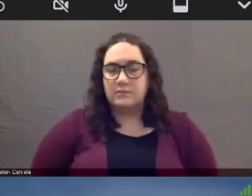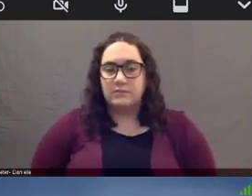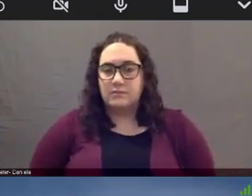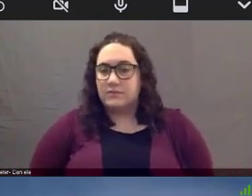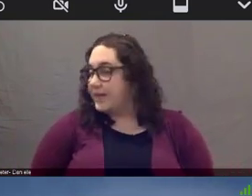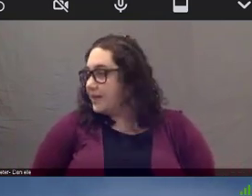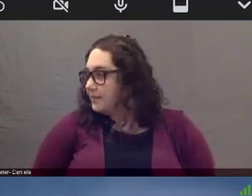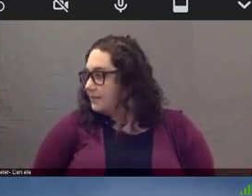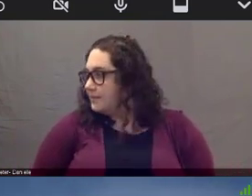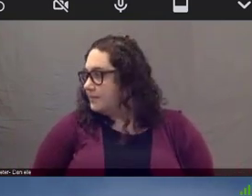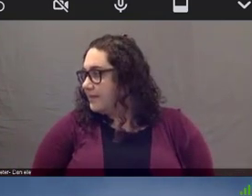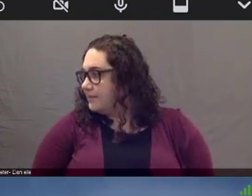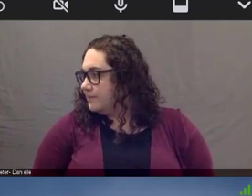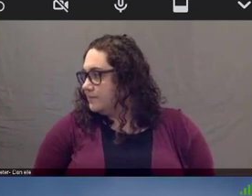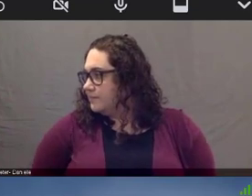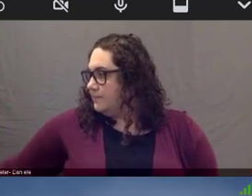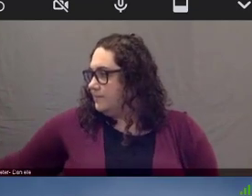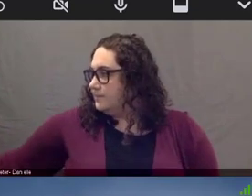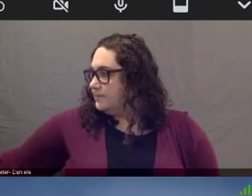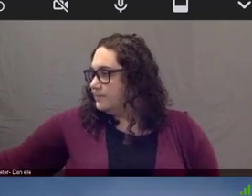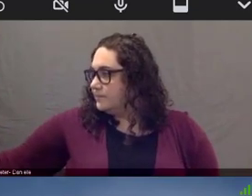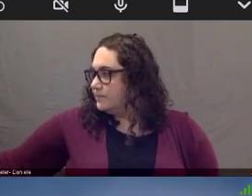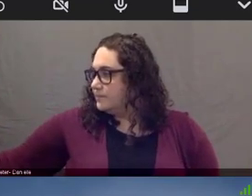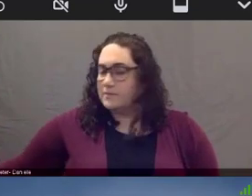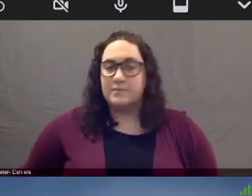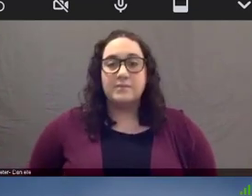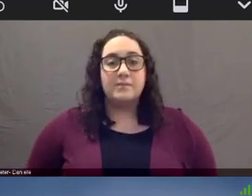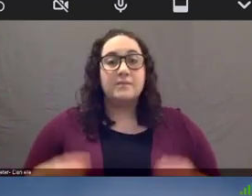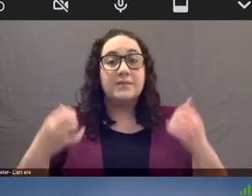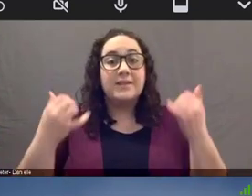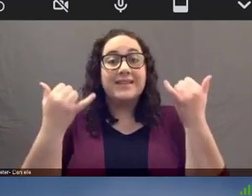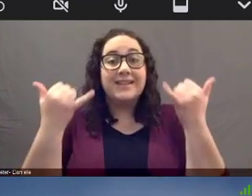Okay, we'll move on to the review content.